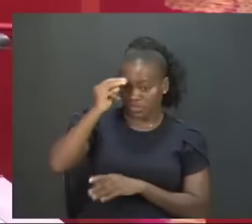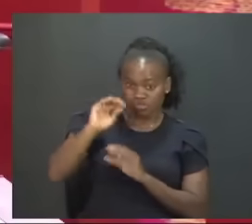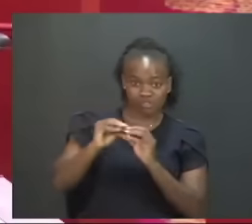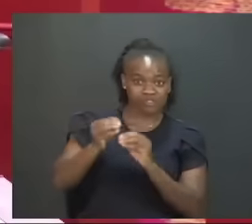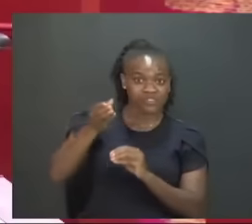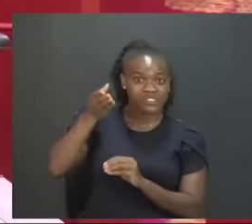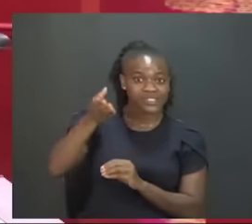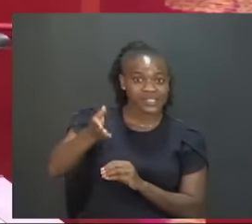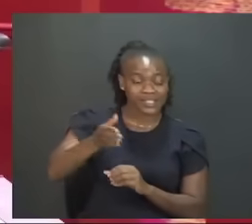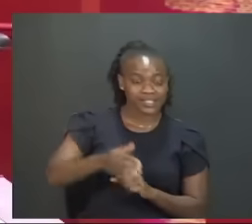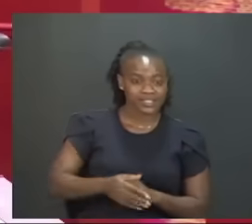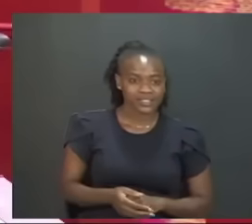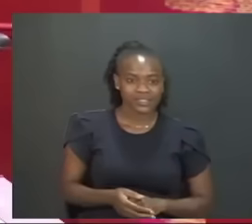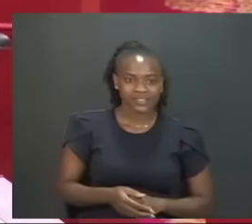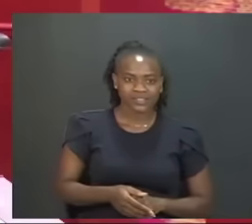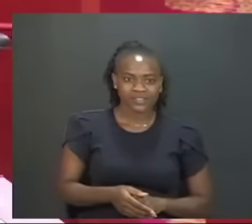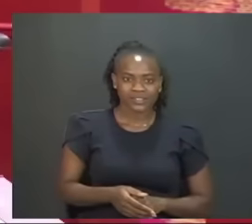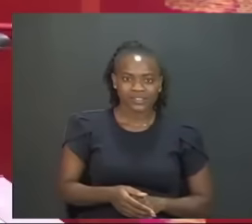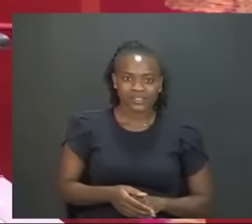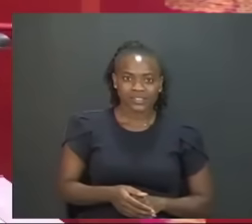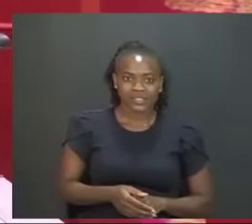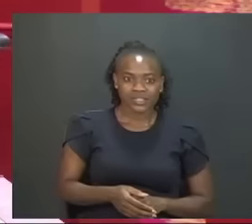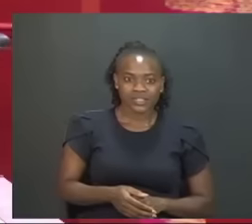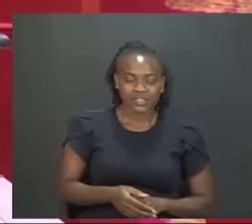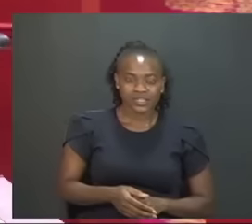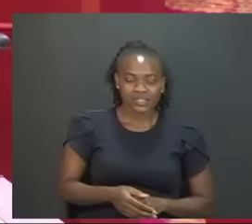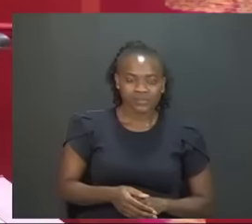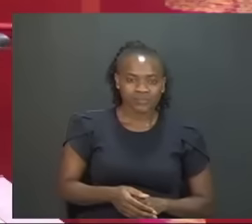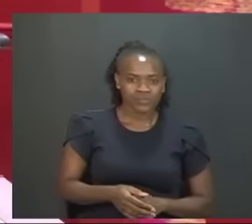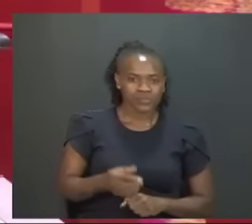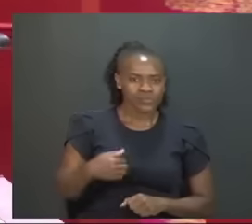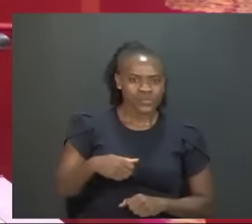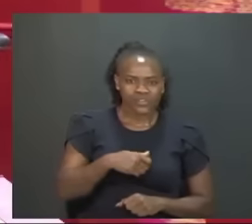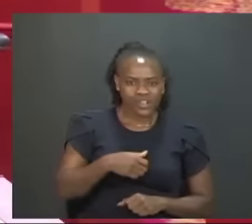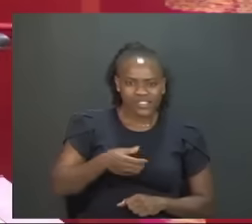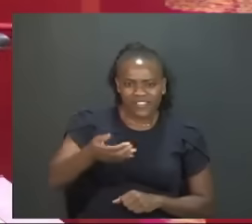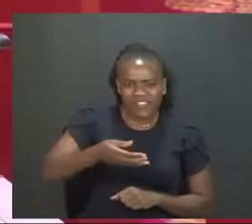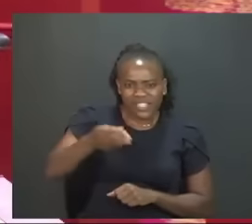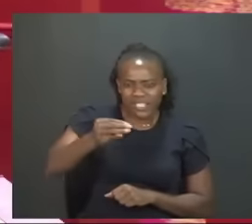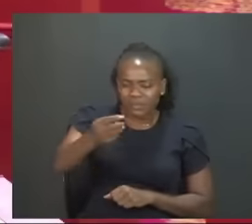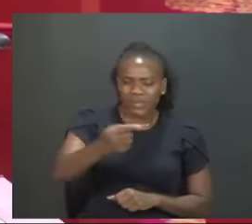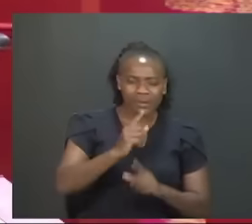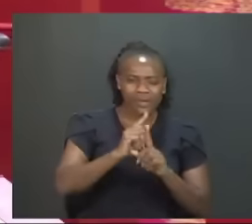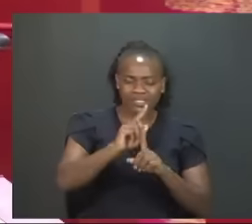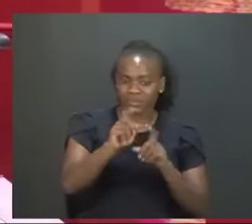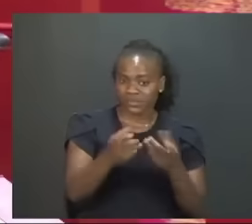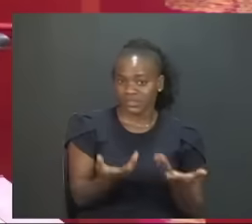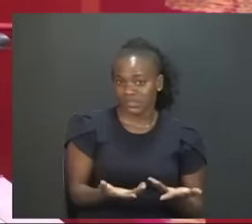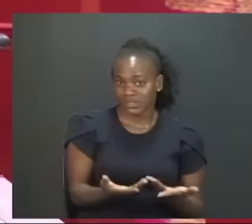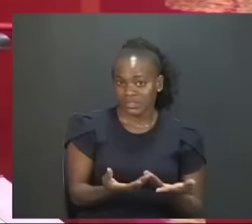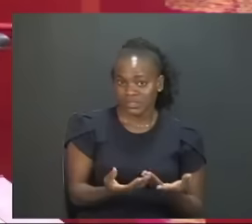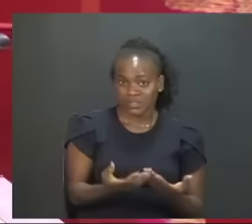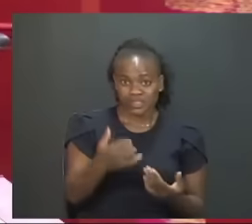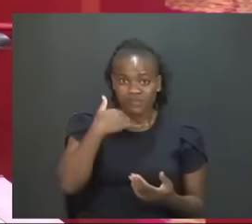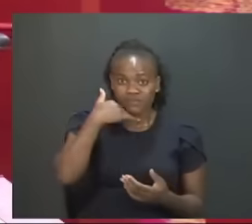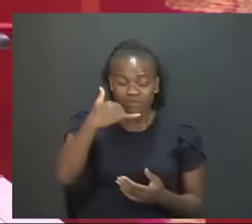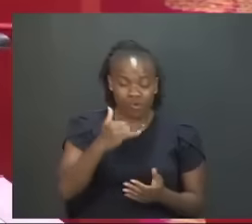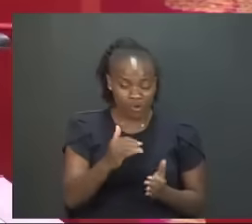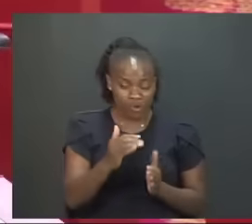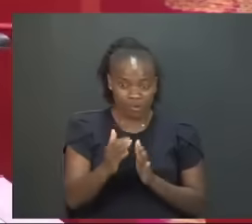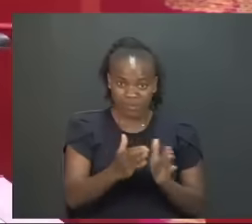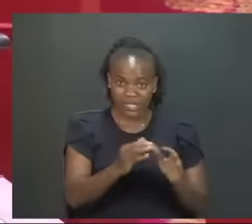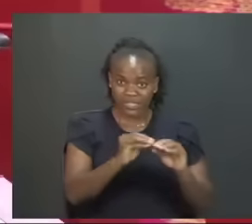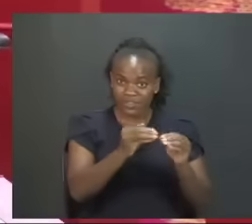are not the ones that Parliament is calling upon to come and answer questions. So if you call a scheduled officer and you don't call the